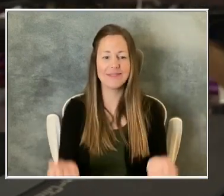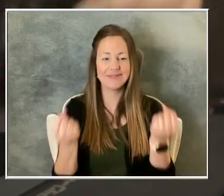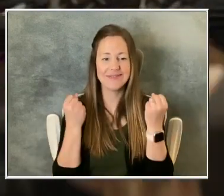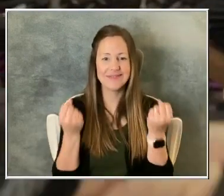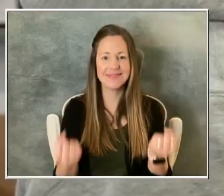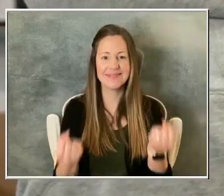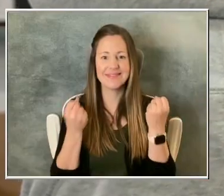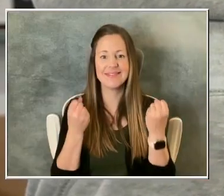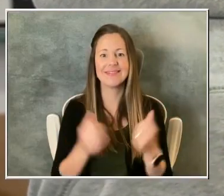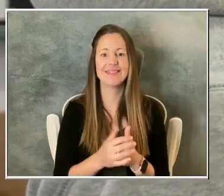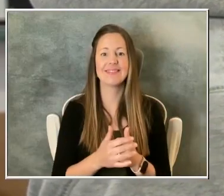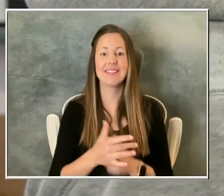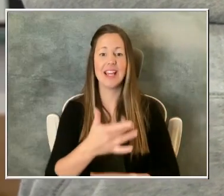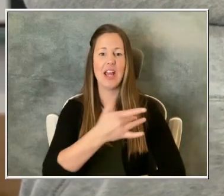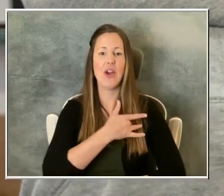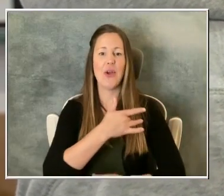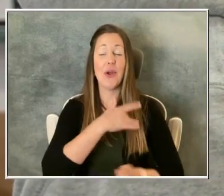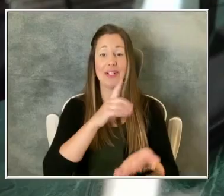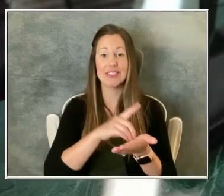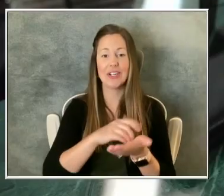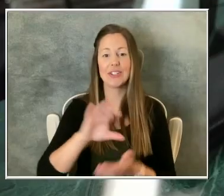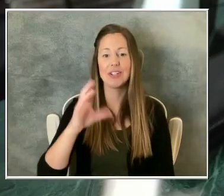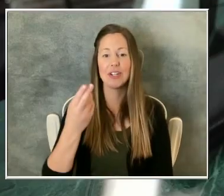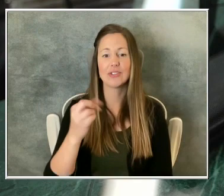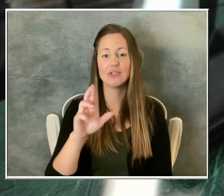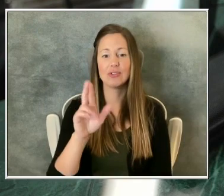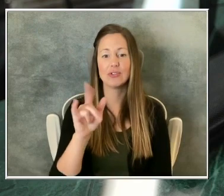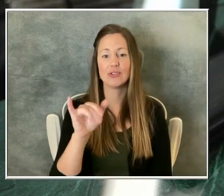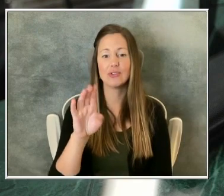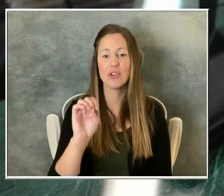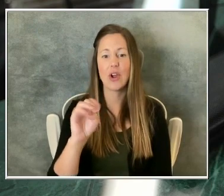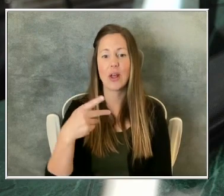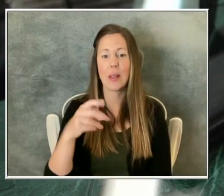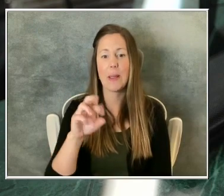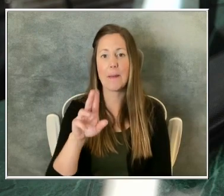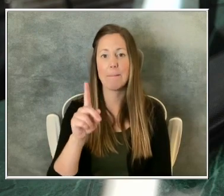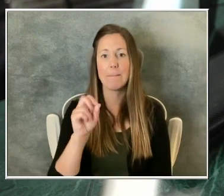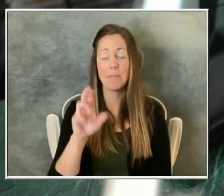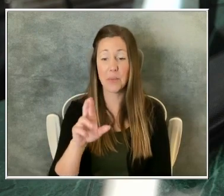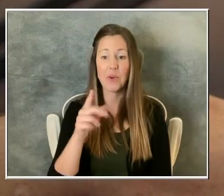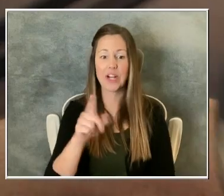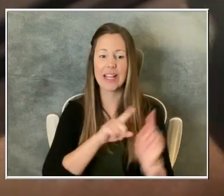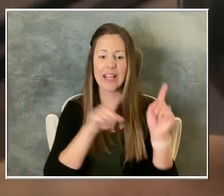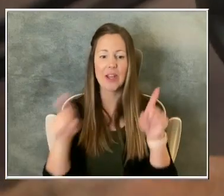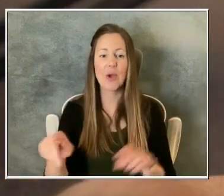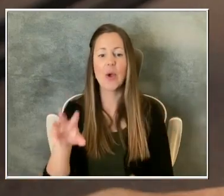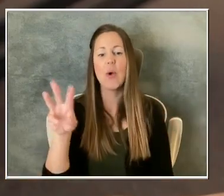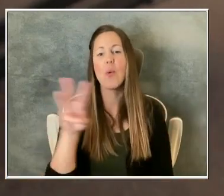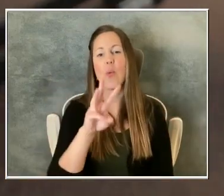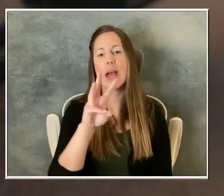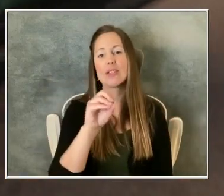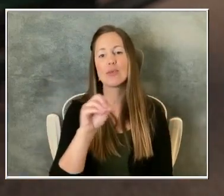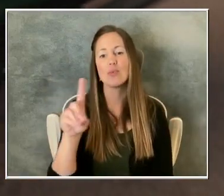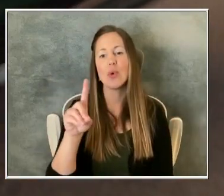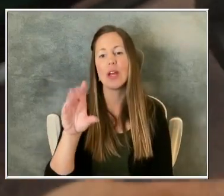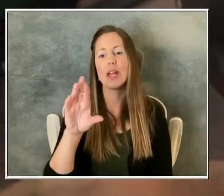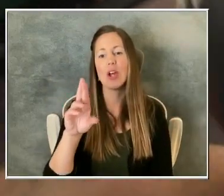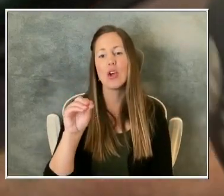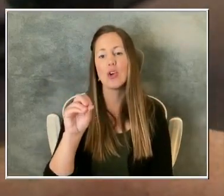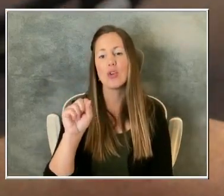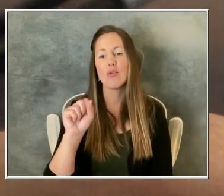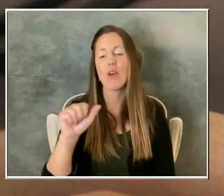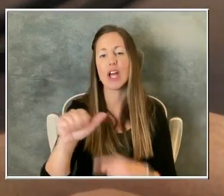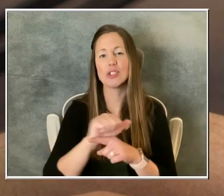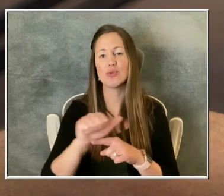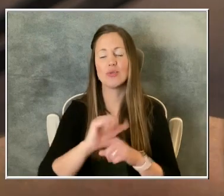Charlie Porter, Stop and switch. a regular at the Westwood Cross Training Club. So this is just a